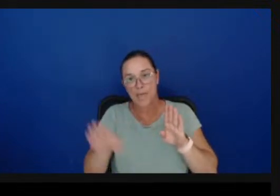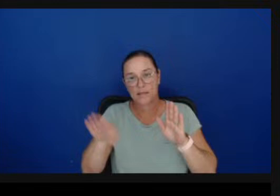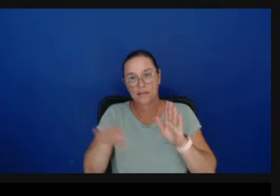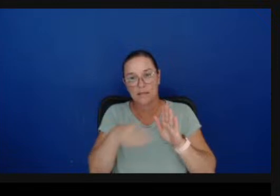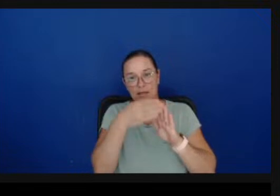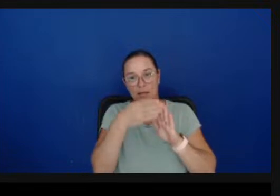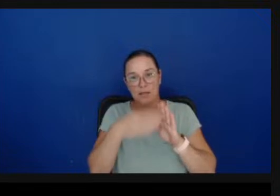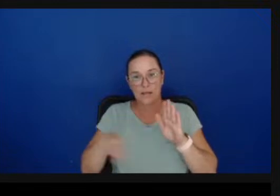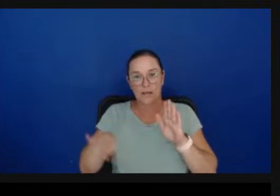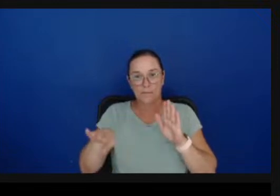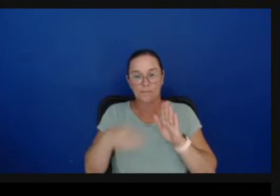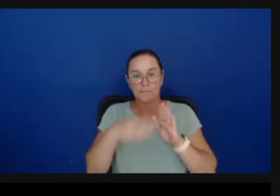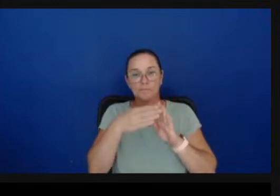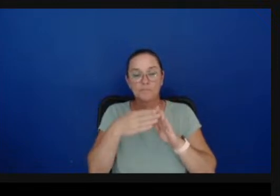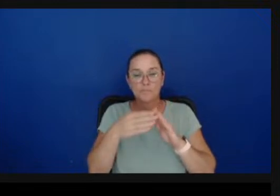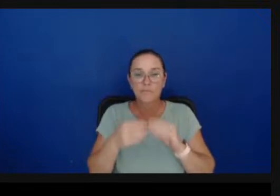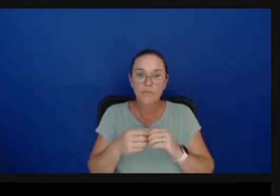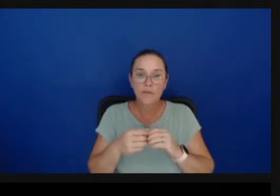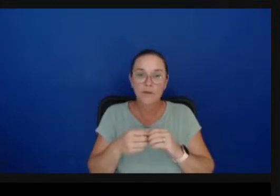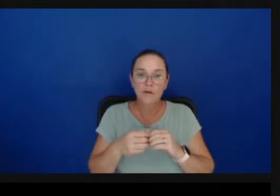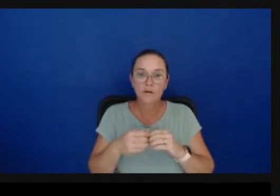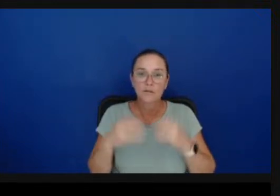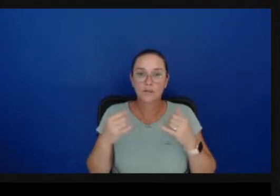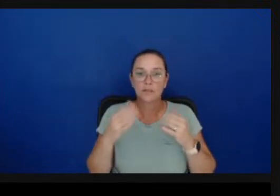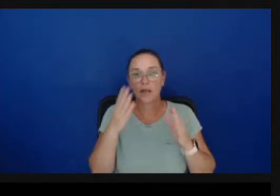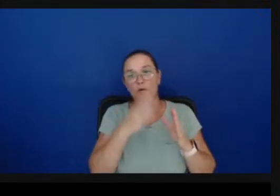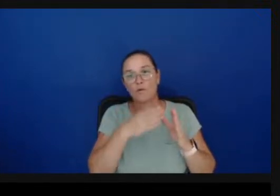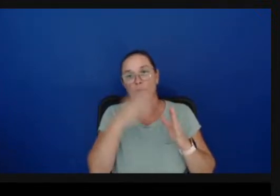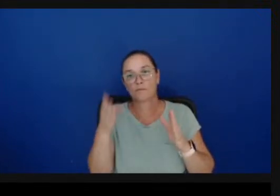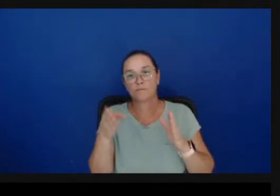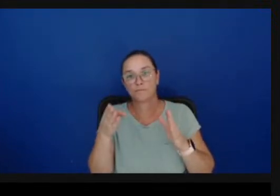with a rift. And next we'll look at this one,